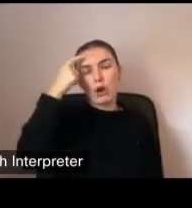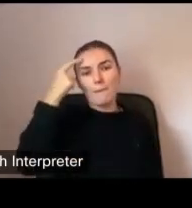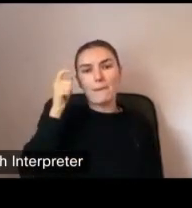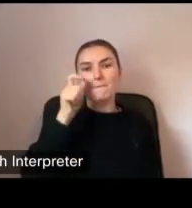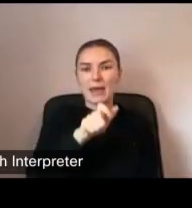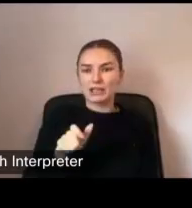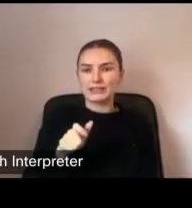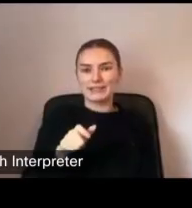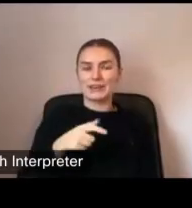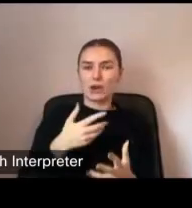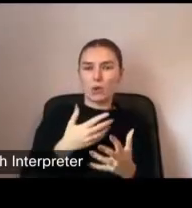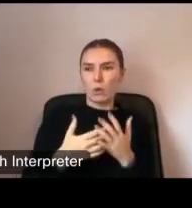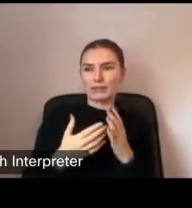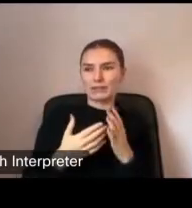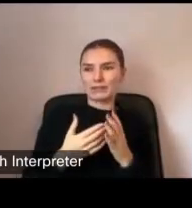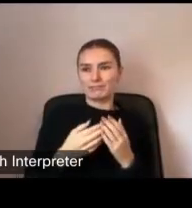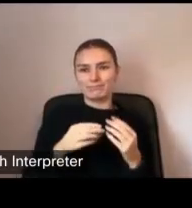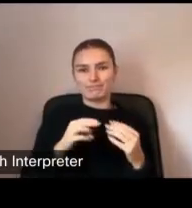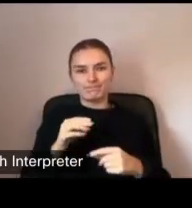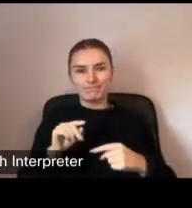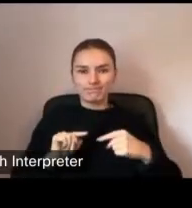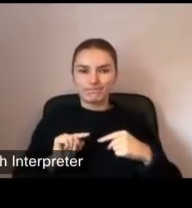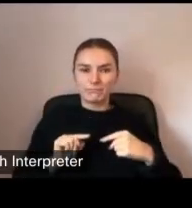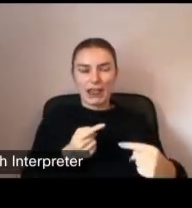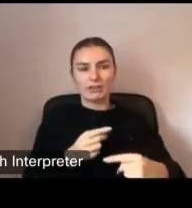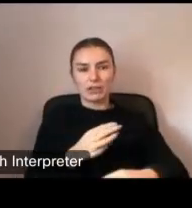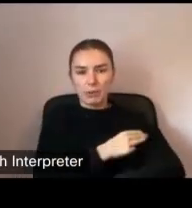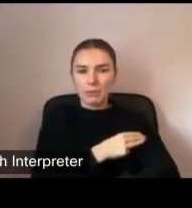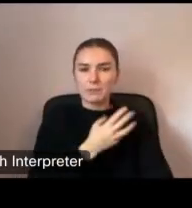forward with them as a practitioner? I know you've given an example there